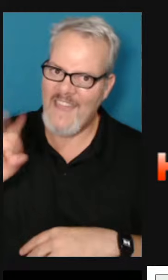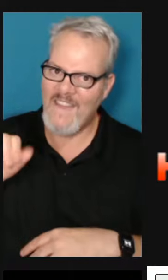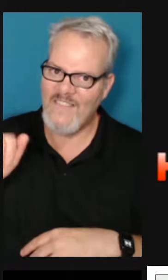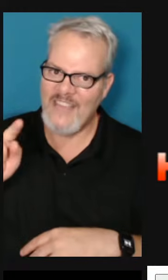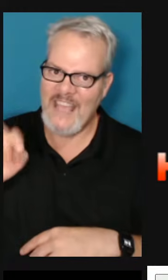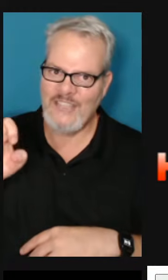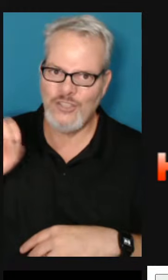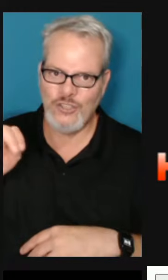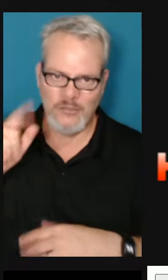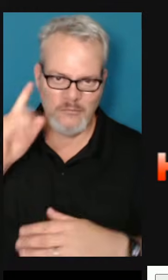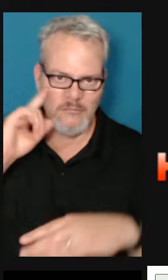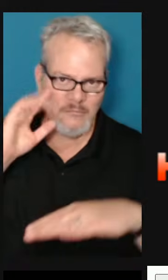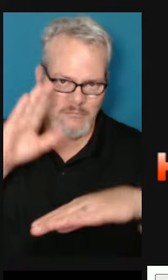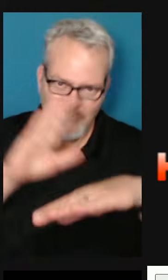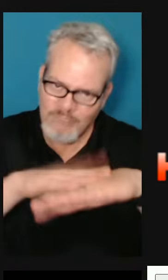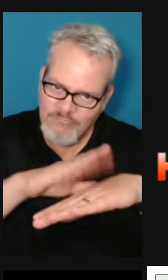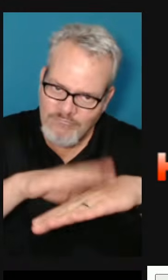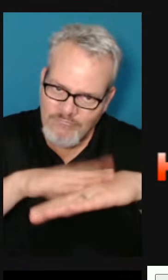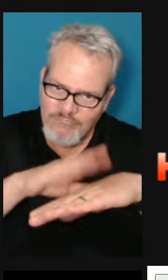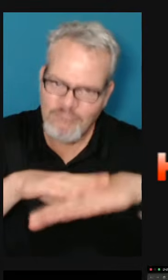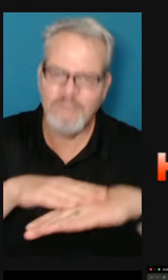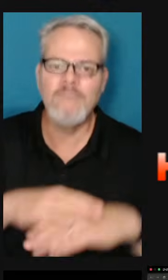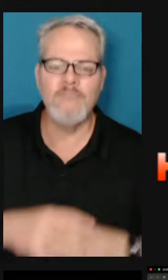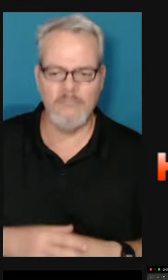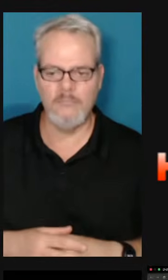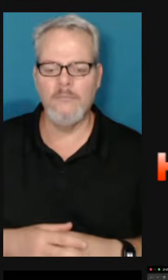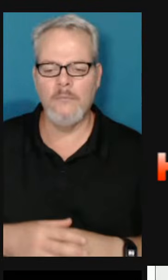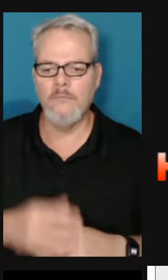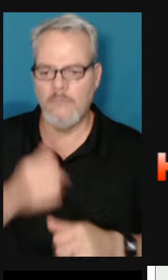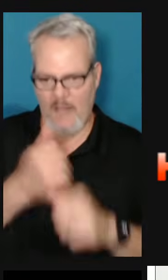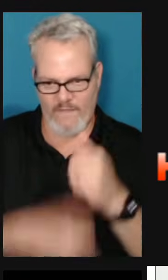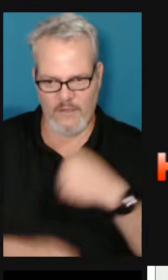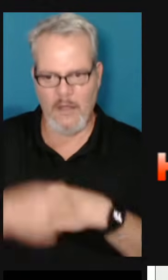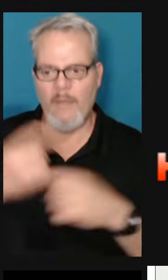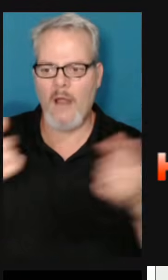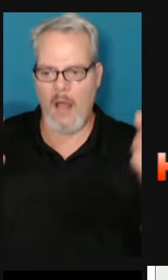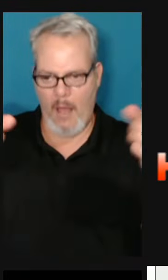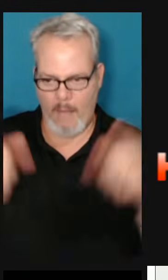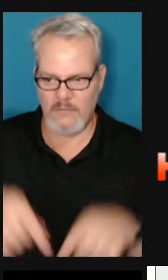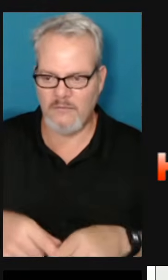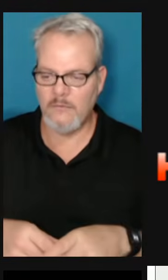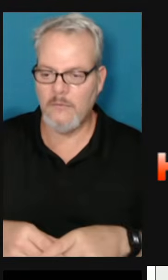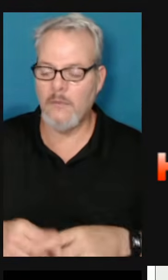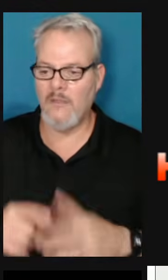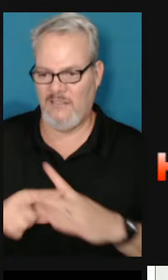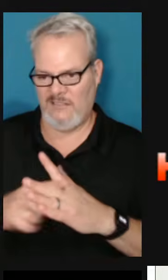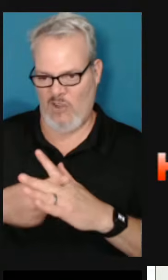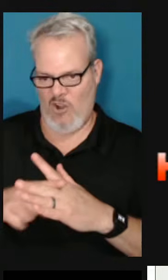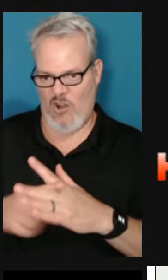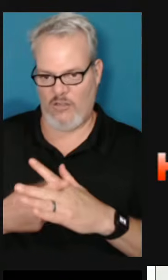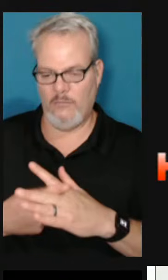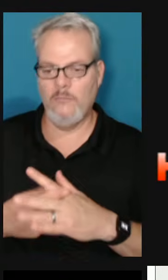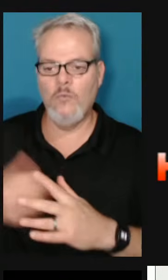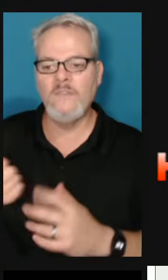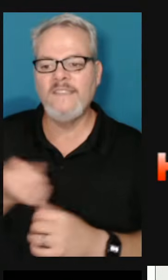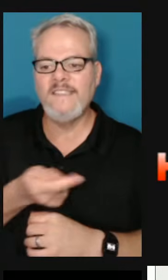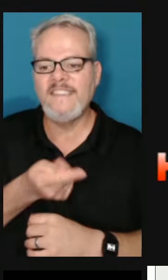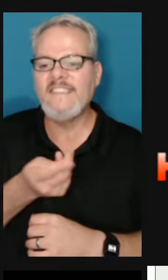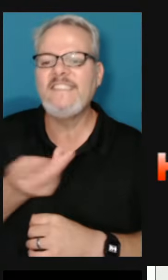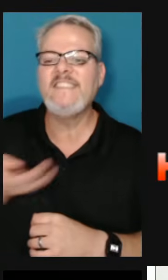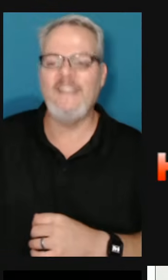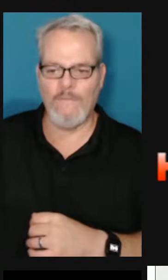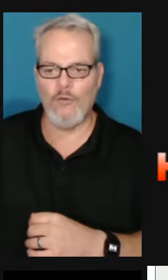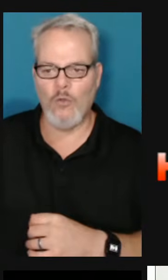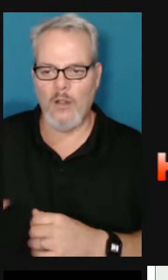notices, every time as well. So that was our onset. We have several status updates throughout the day.